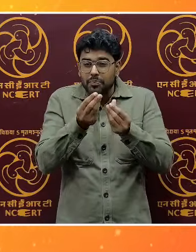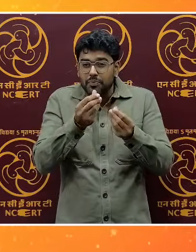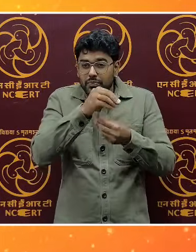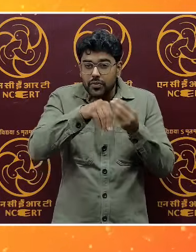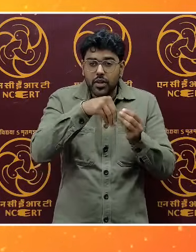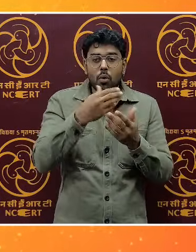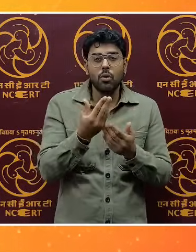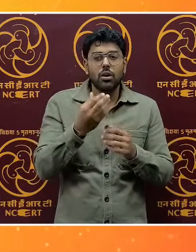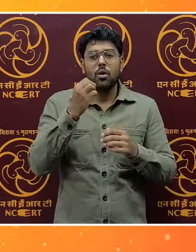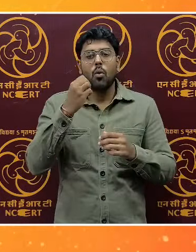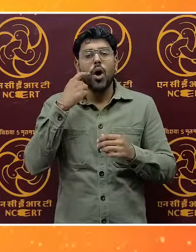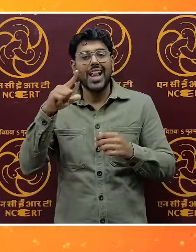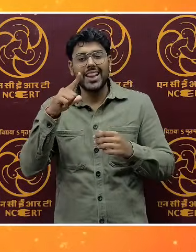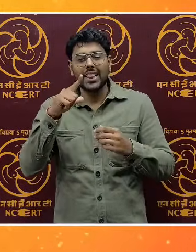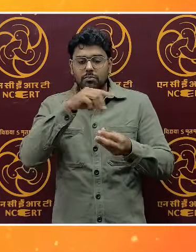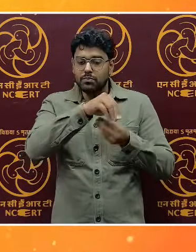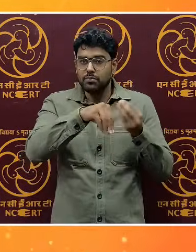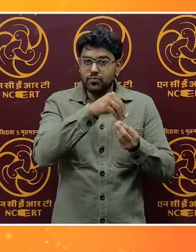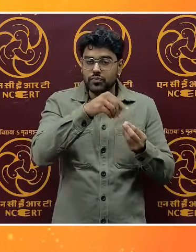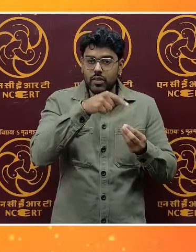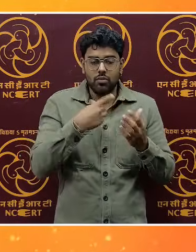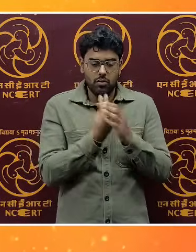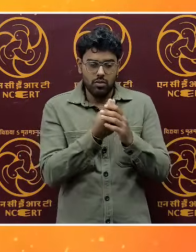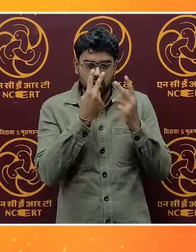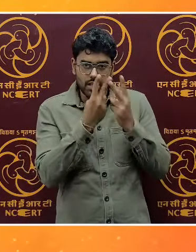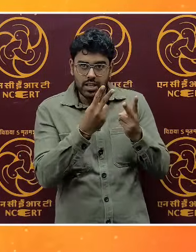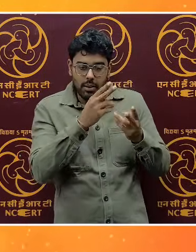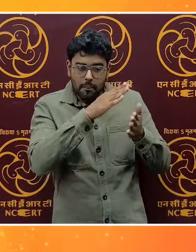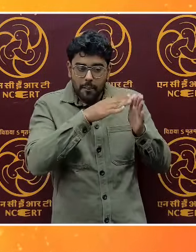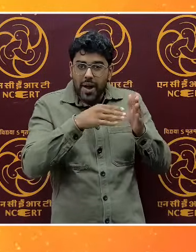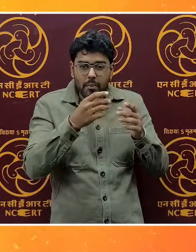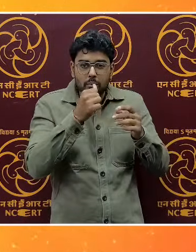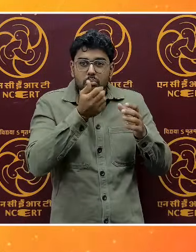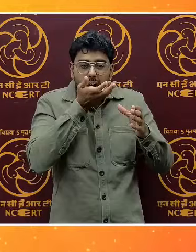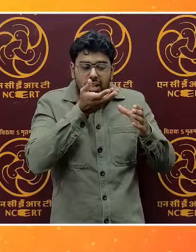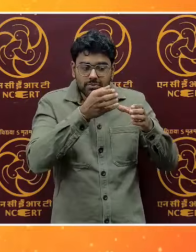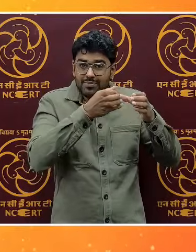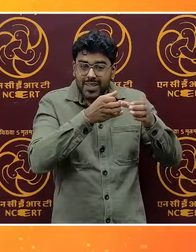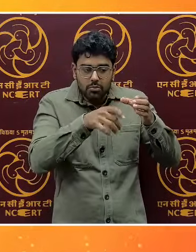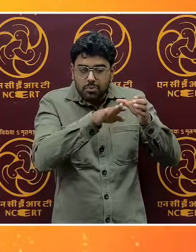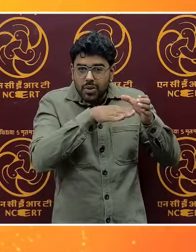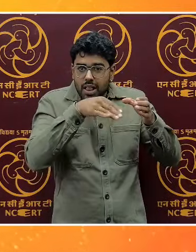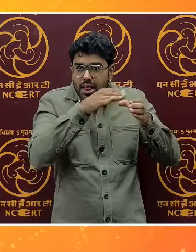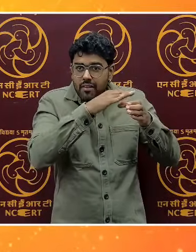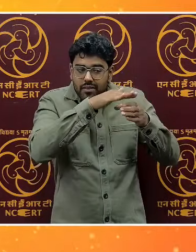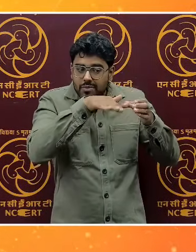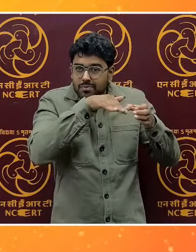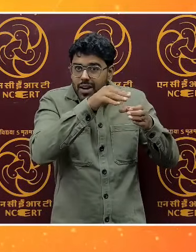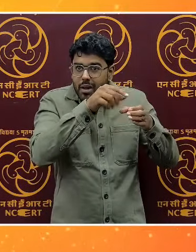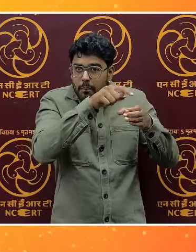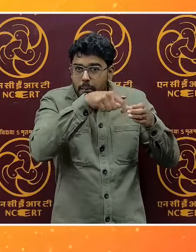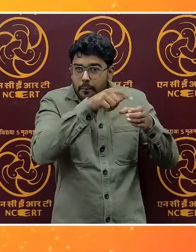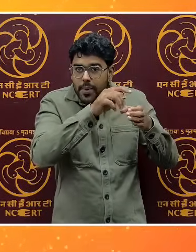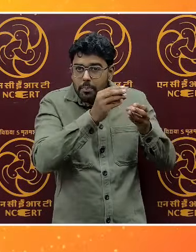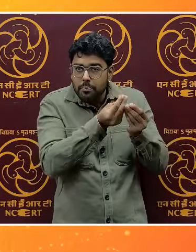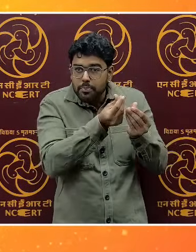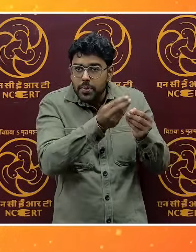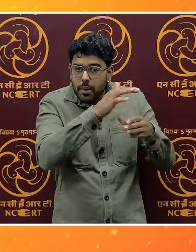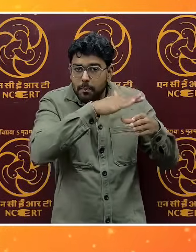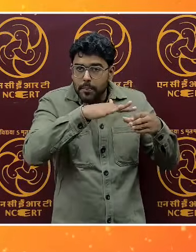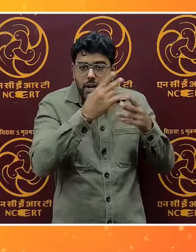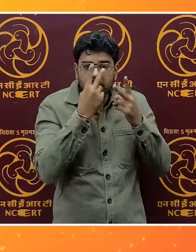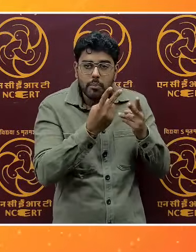is dissolved in water, we can very well see the layers, different layers or where the sand particles are present. So that's how